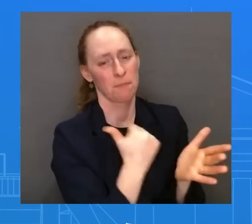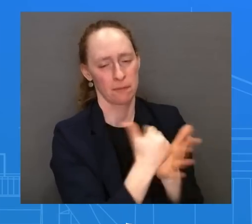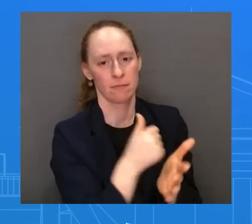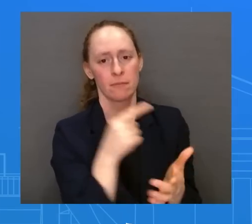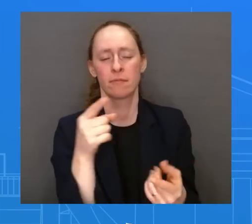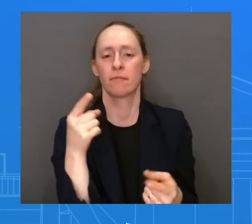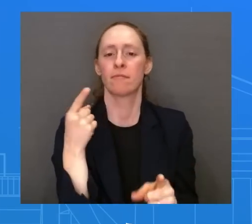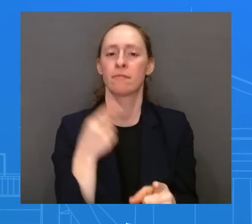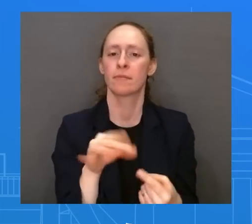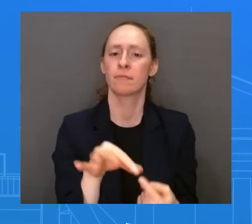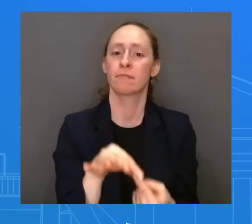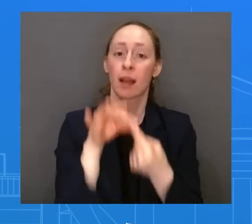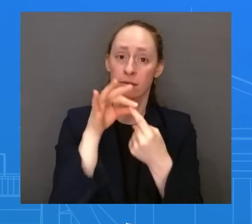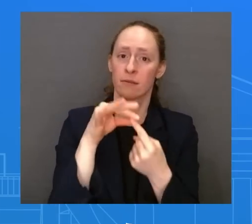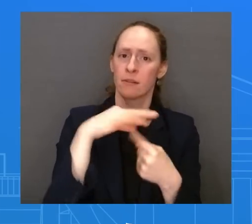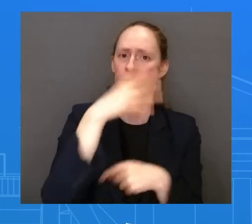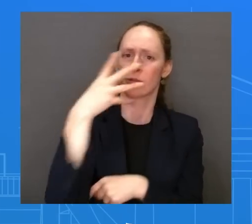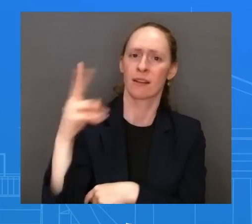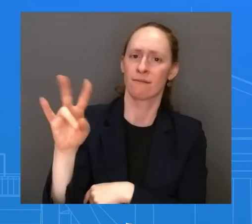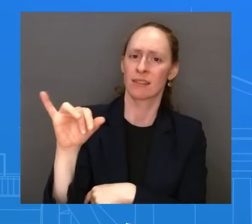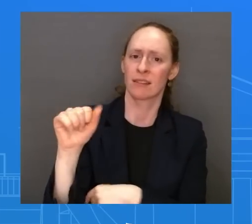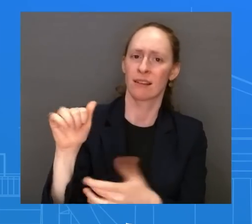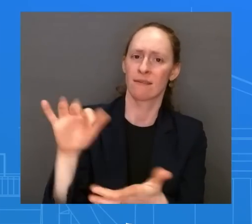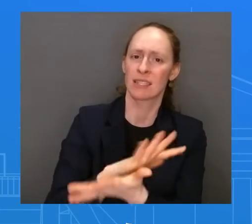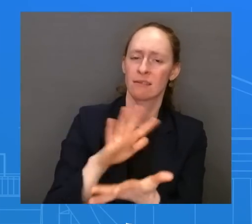our commitments to our Afghan allies